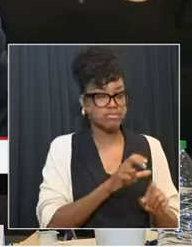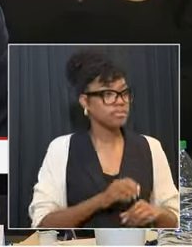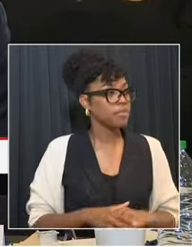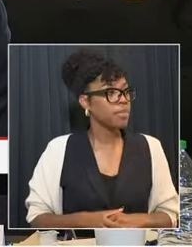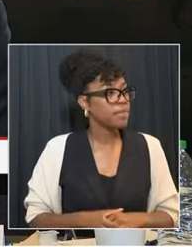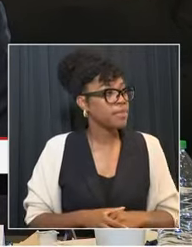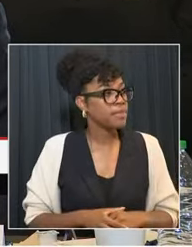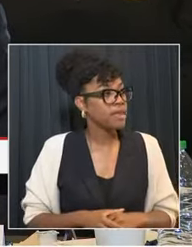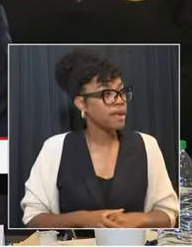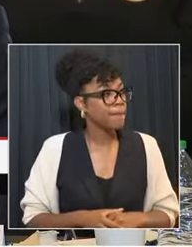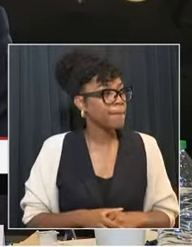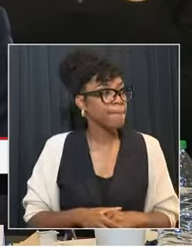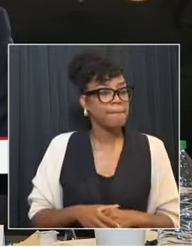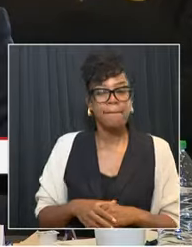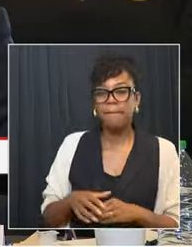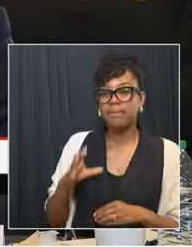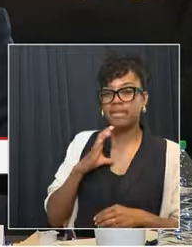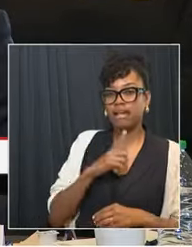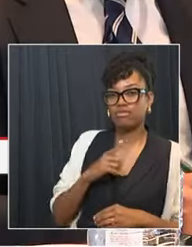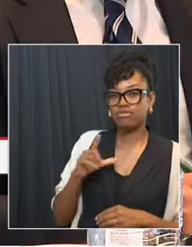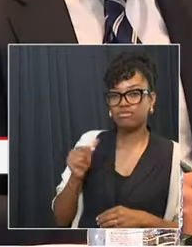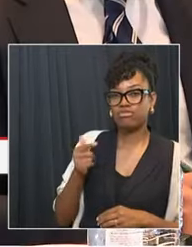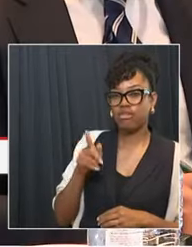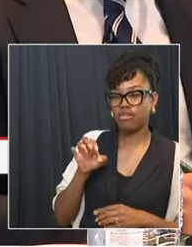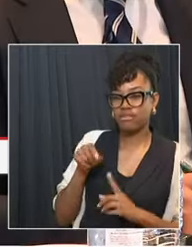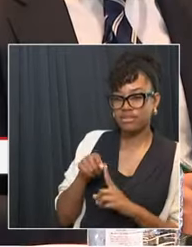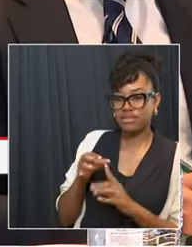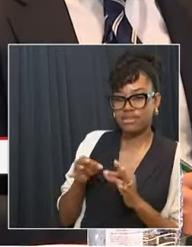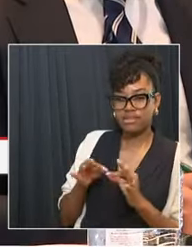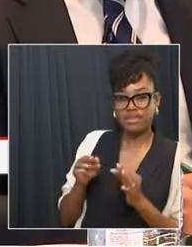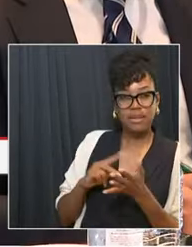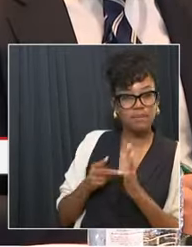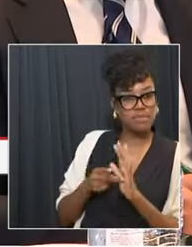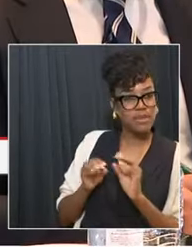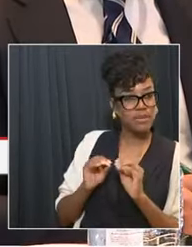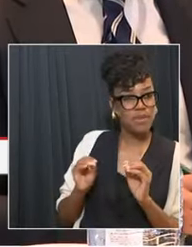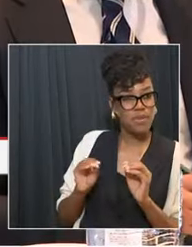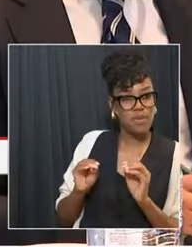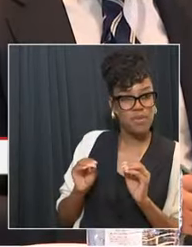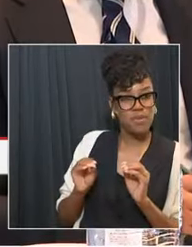So that's a no. Ward 4 will not be getting a cut to violence intervention.